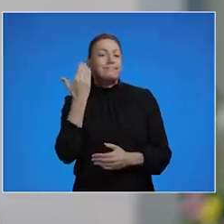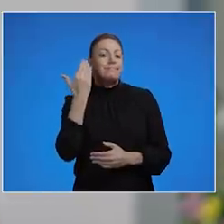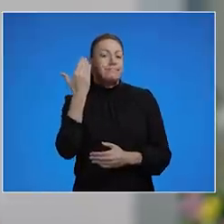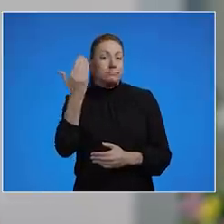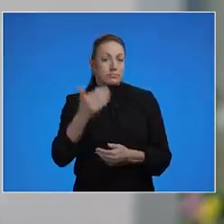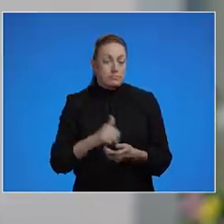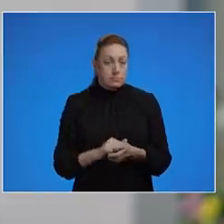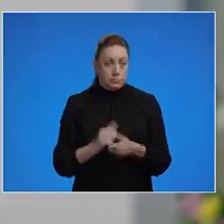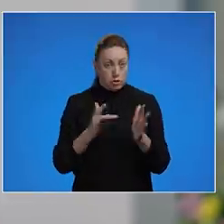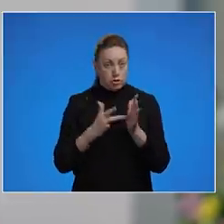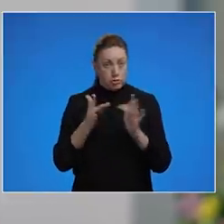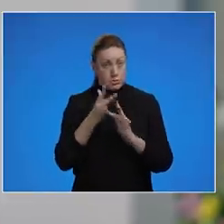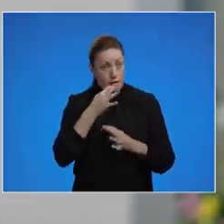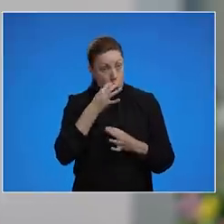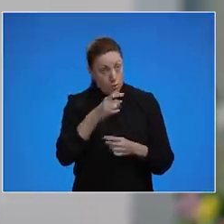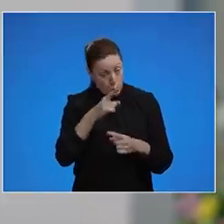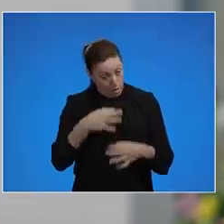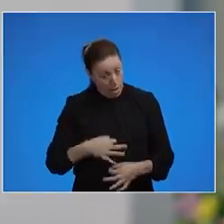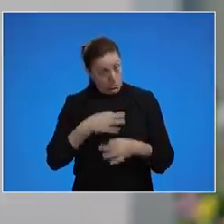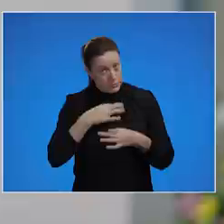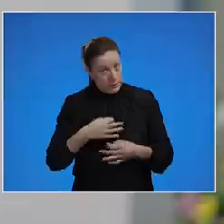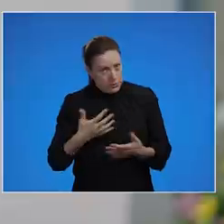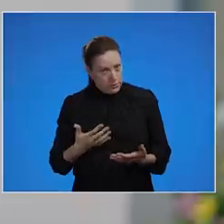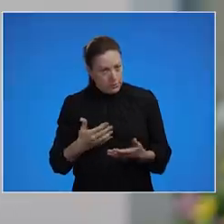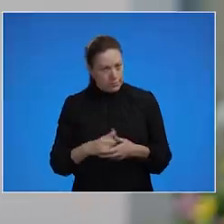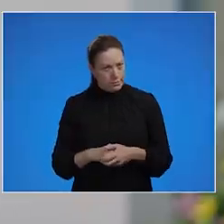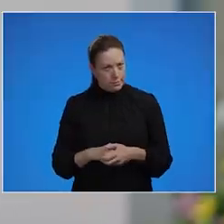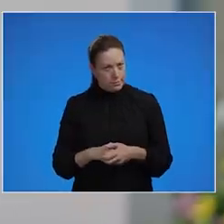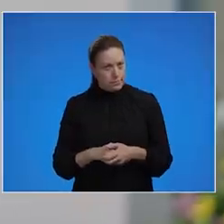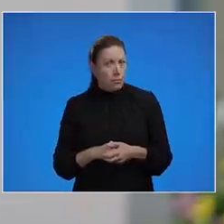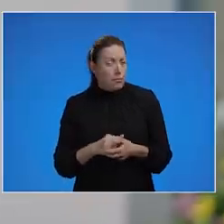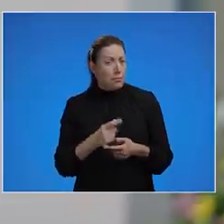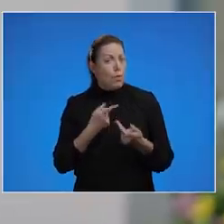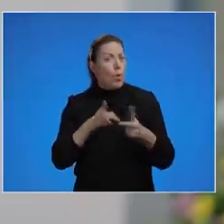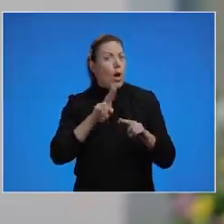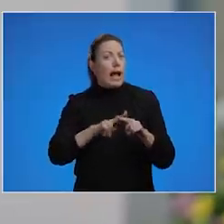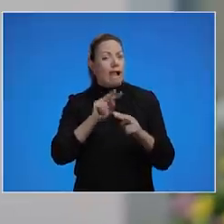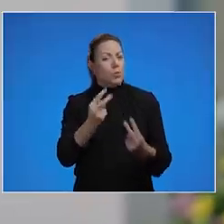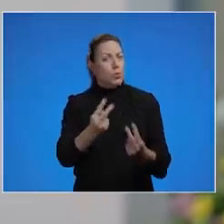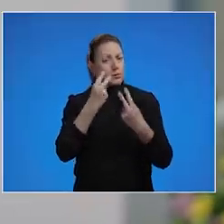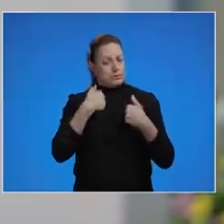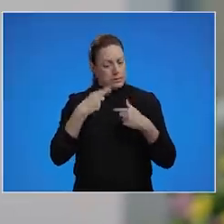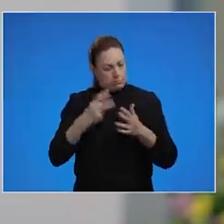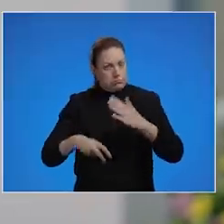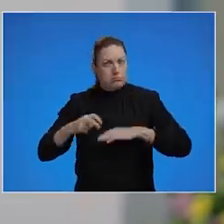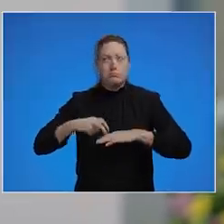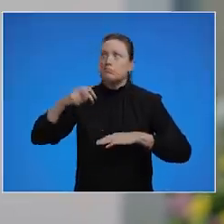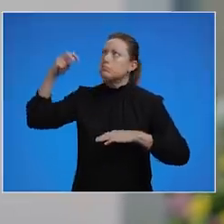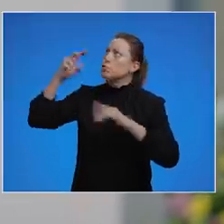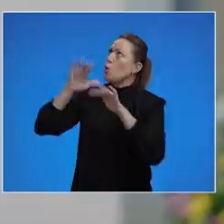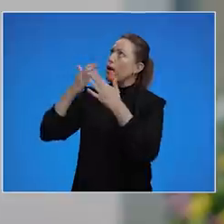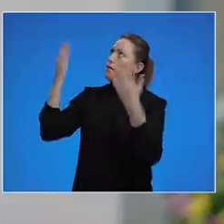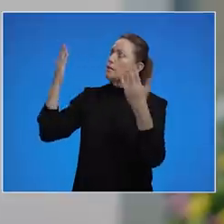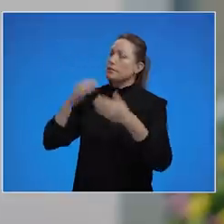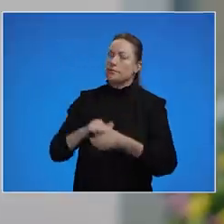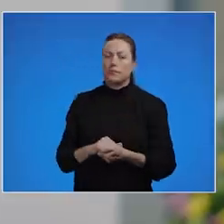this upset you? What if you should see the Son of Man ascend to where he was before? It is the